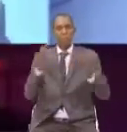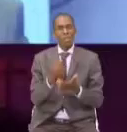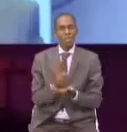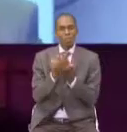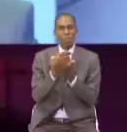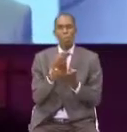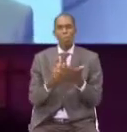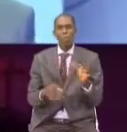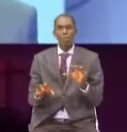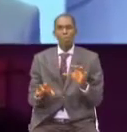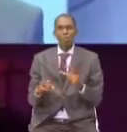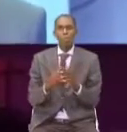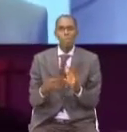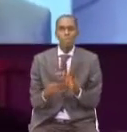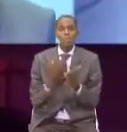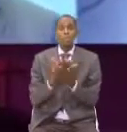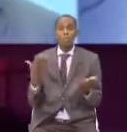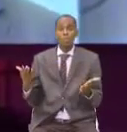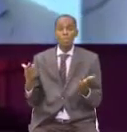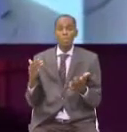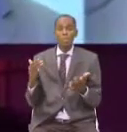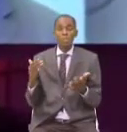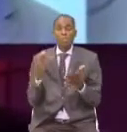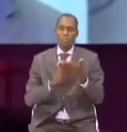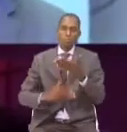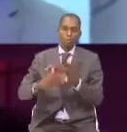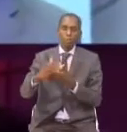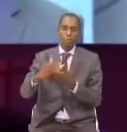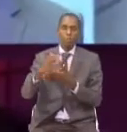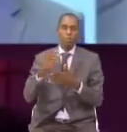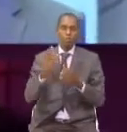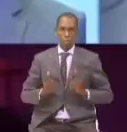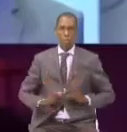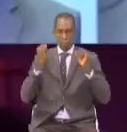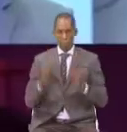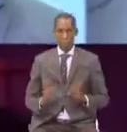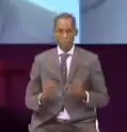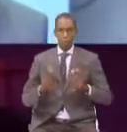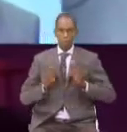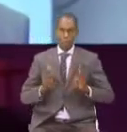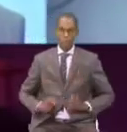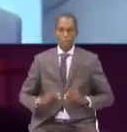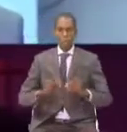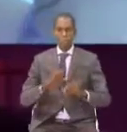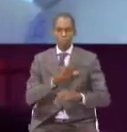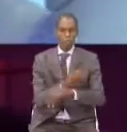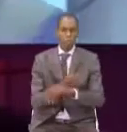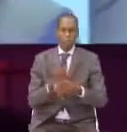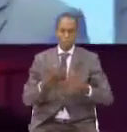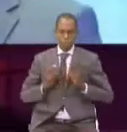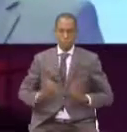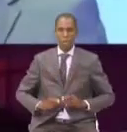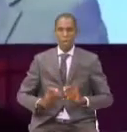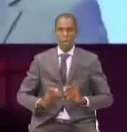that mean? Something beyond human power, human strength, human ability. What